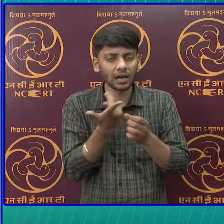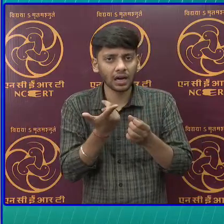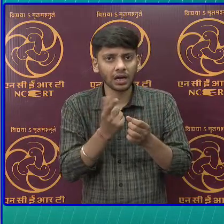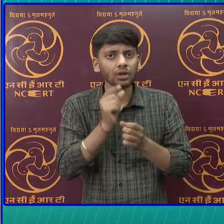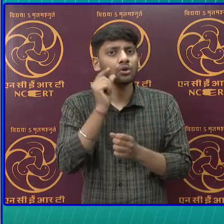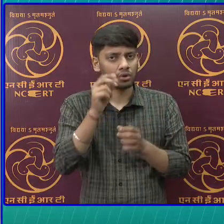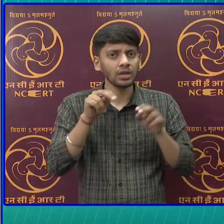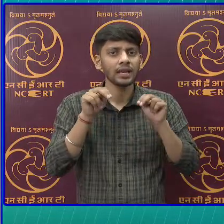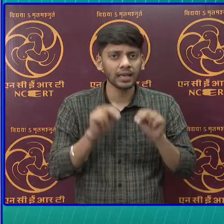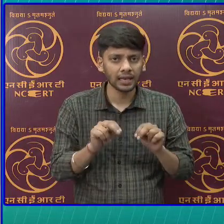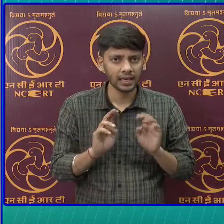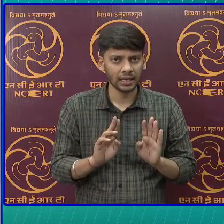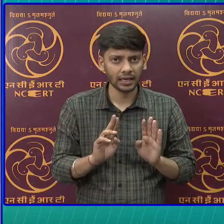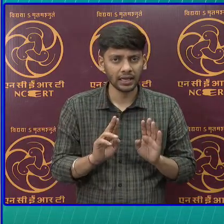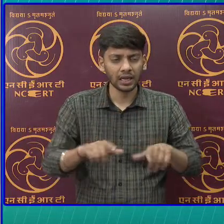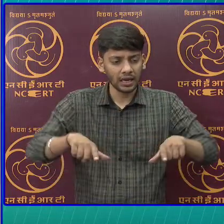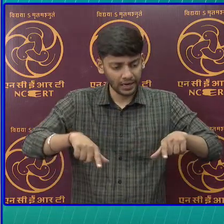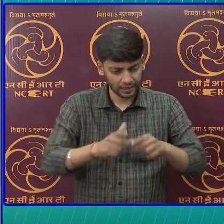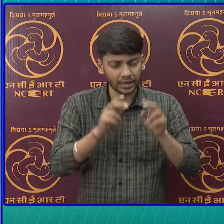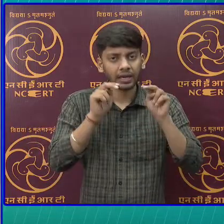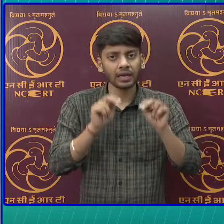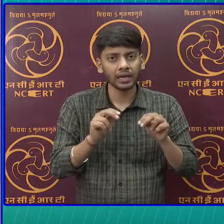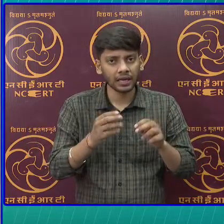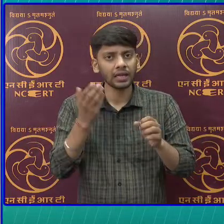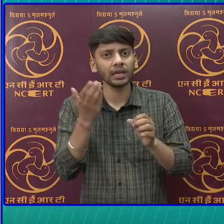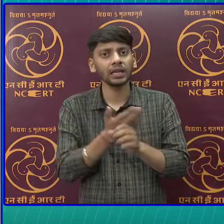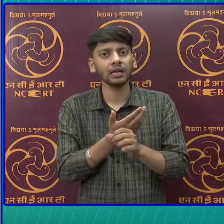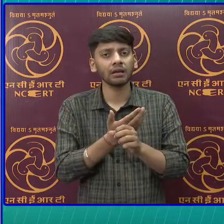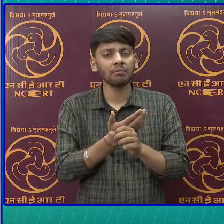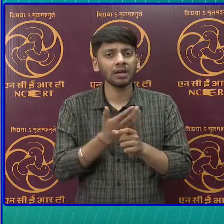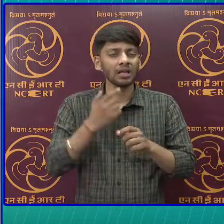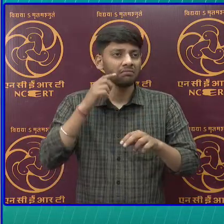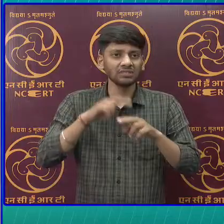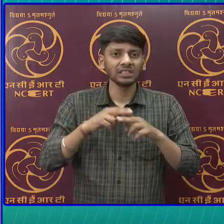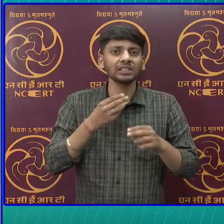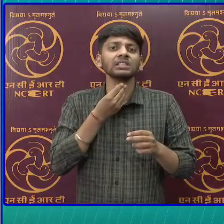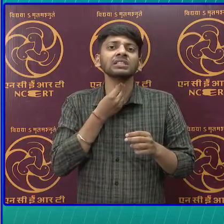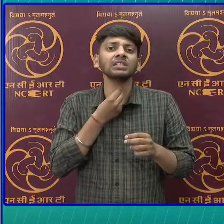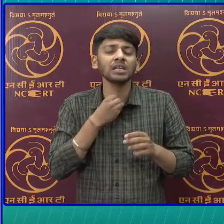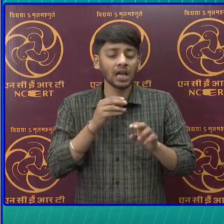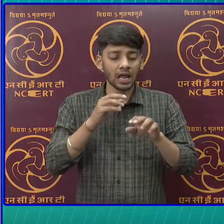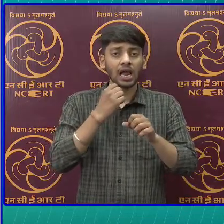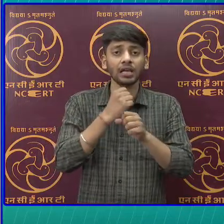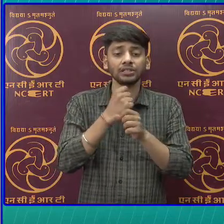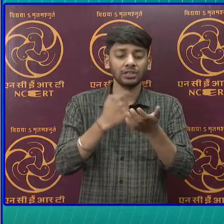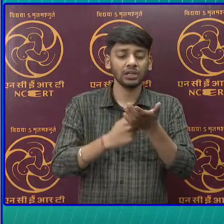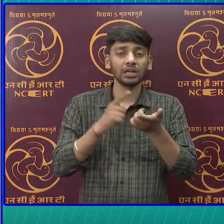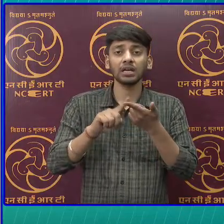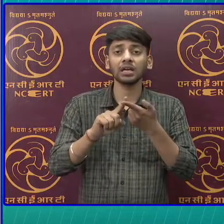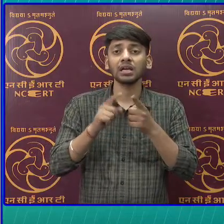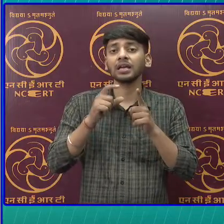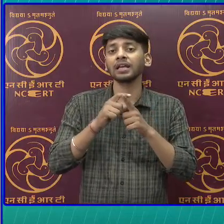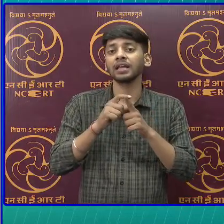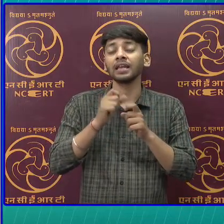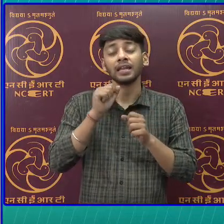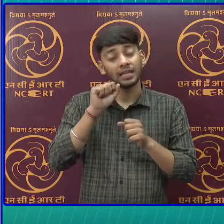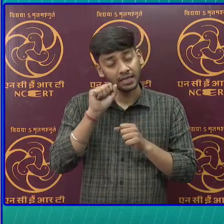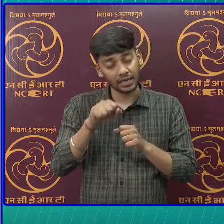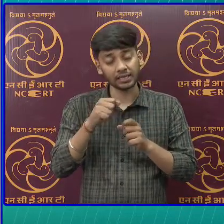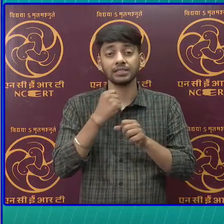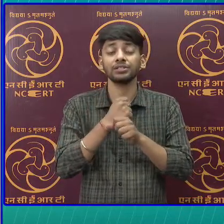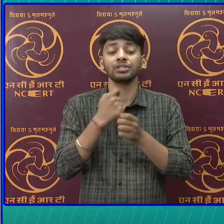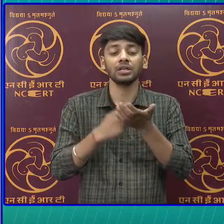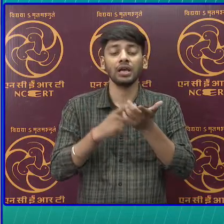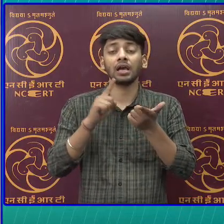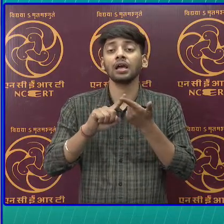our need or Yes. for our endless greed? Okay, so I'll go for the second one. Yeah, Yes.